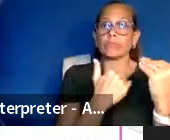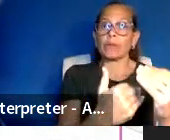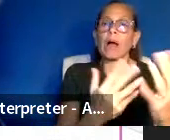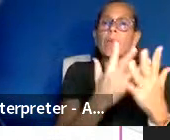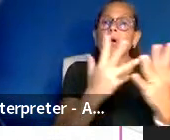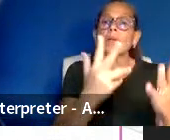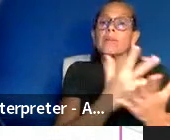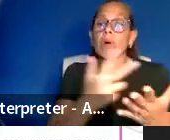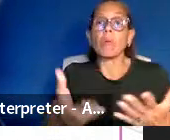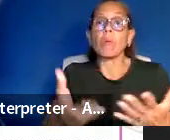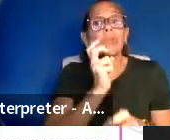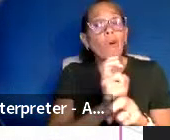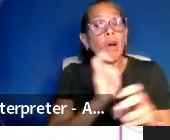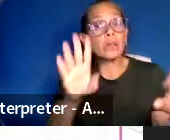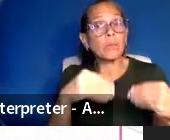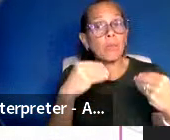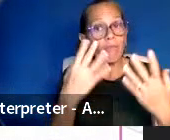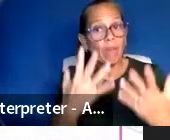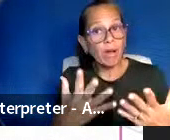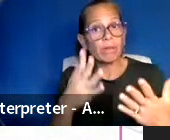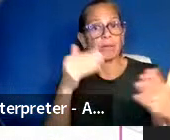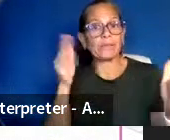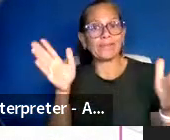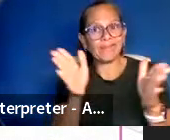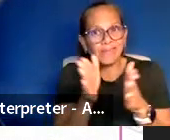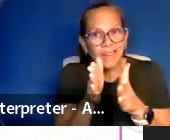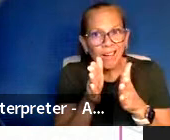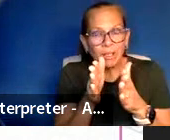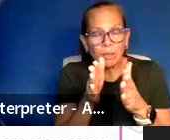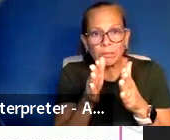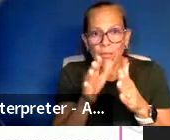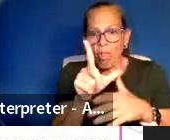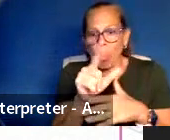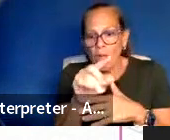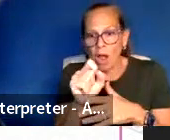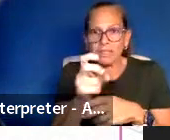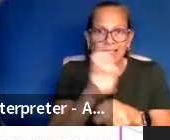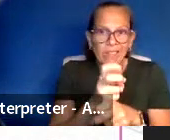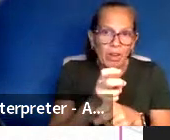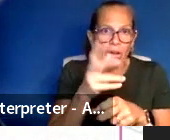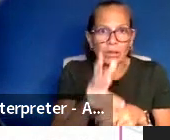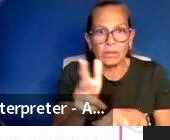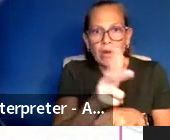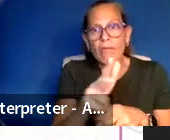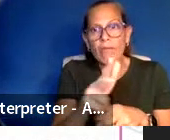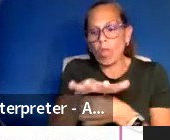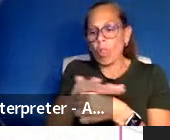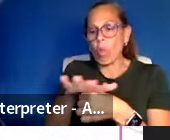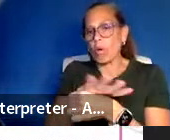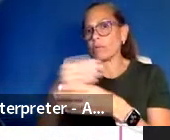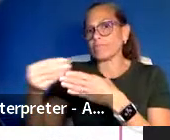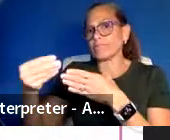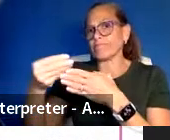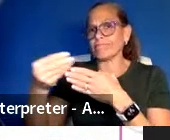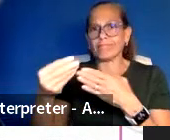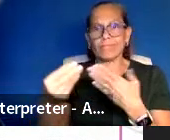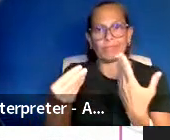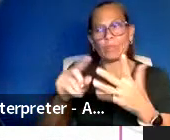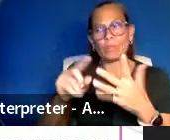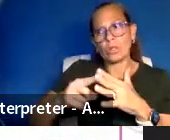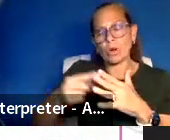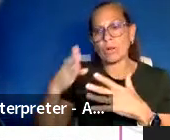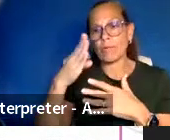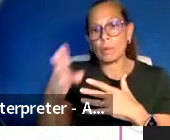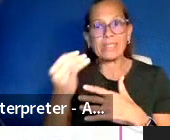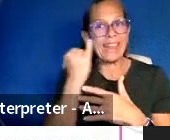that's hard to provide on these narrow and shallow lots, making it difficult for local retail uses to start here in the future